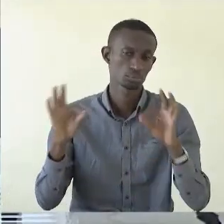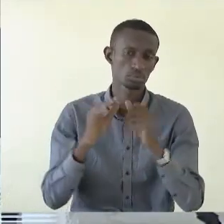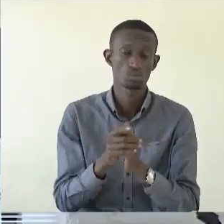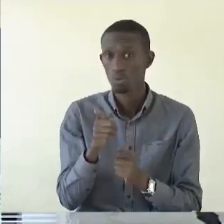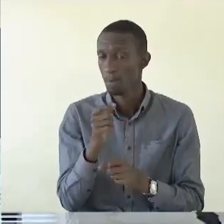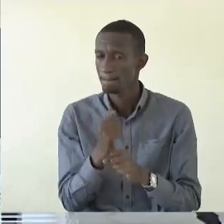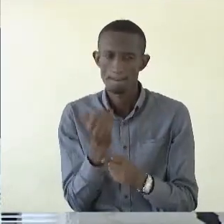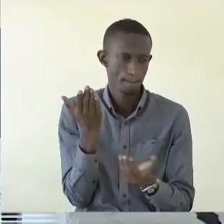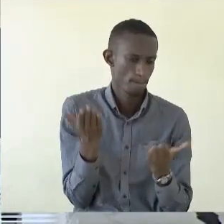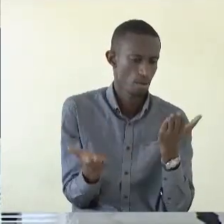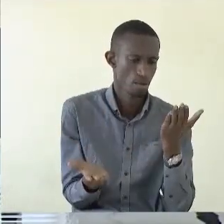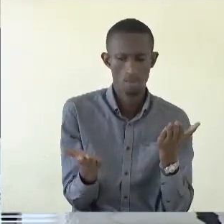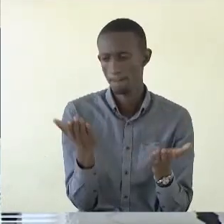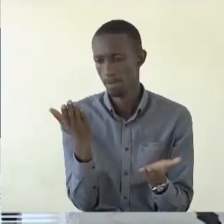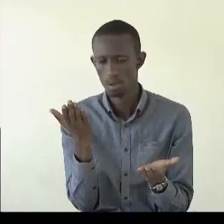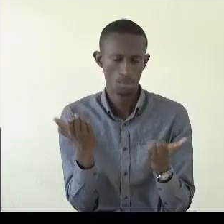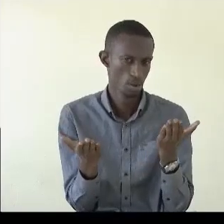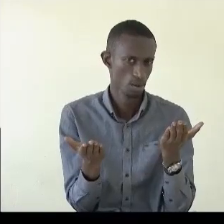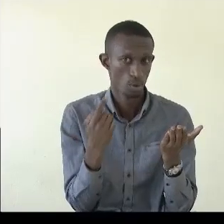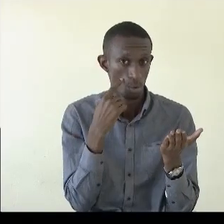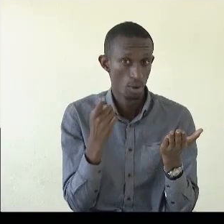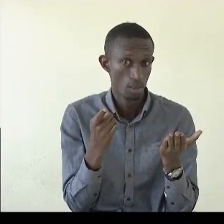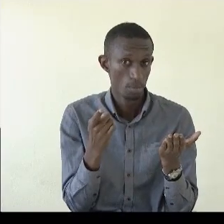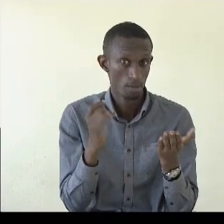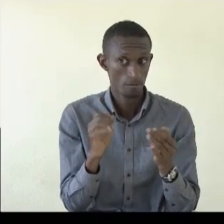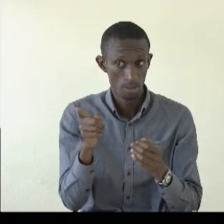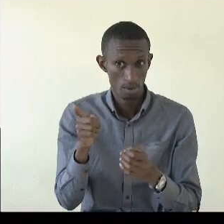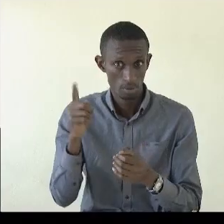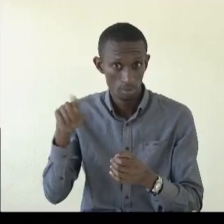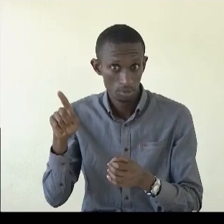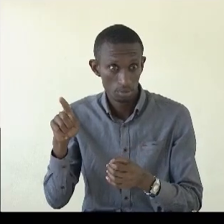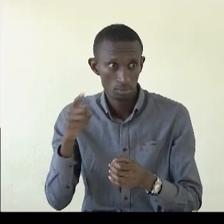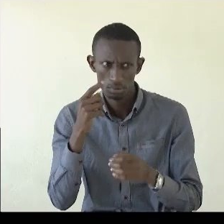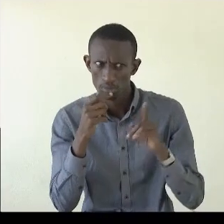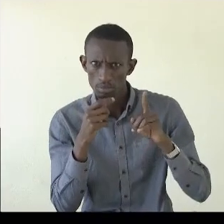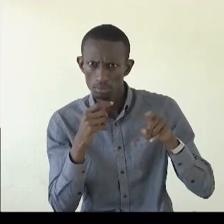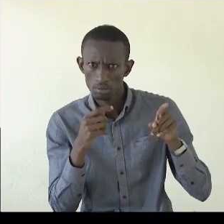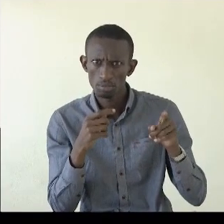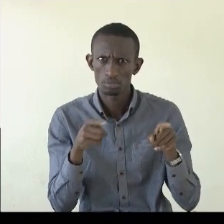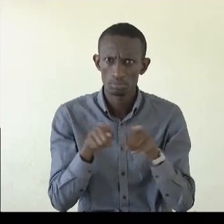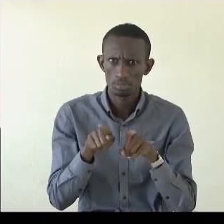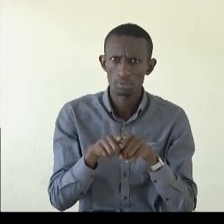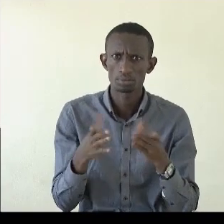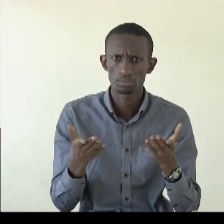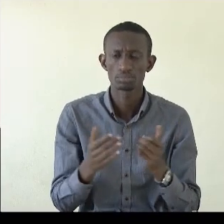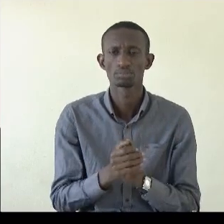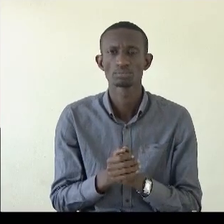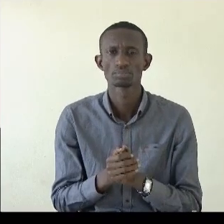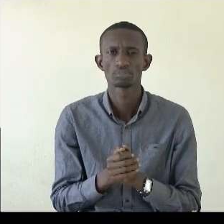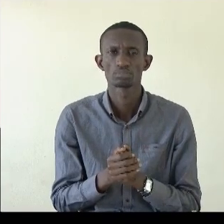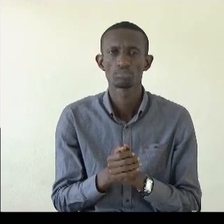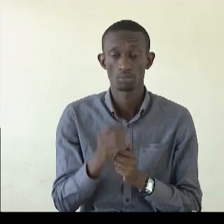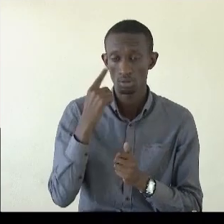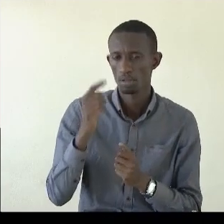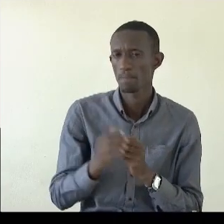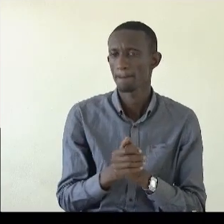correct with what I'll be writing on the blackboard. Question number 4, remember this is number 4,